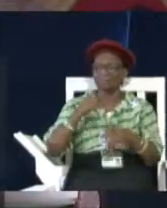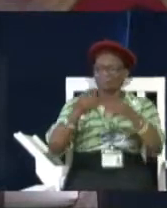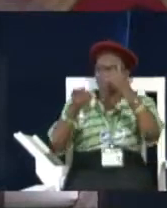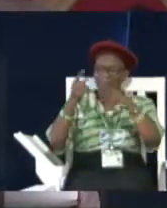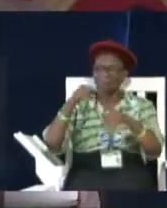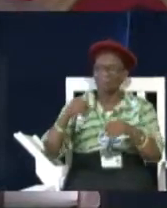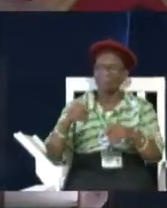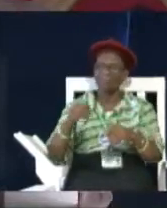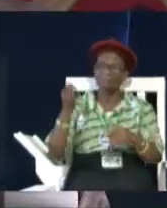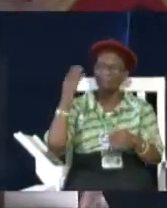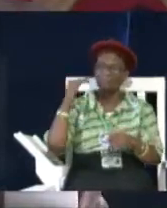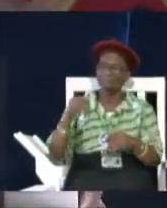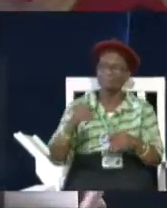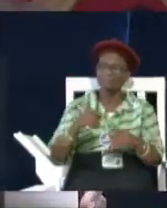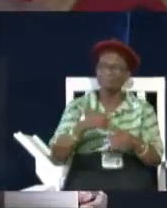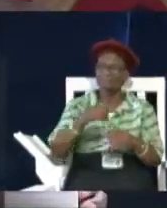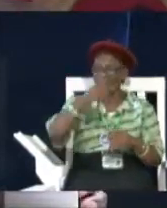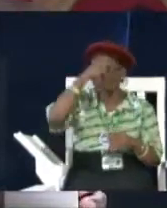Of course, I forgot time.